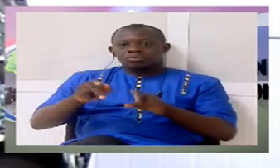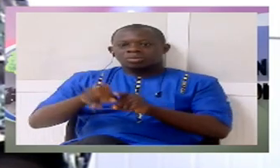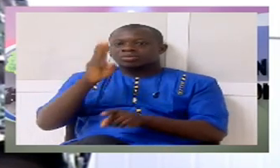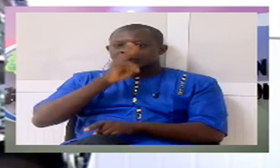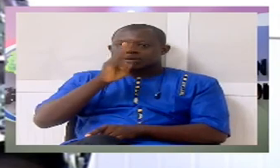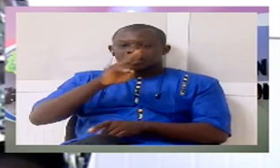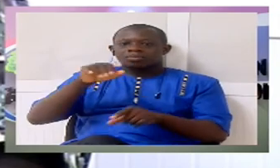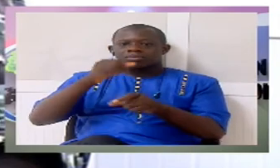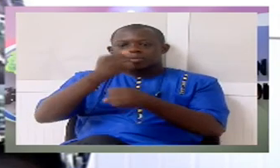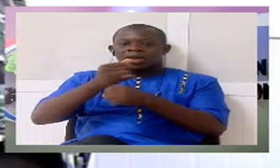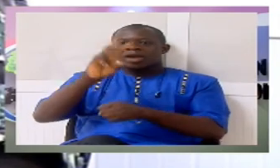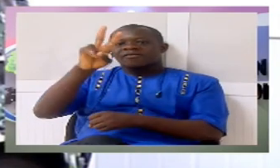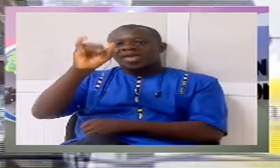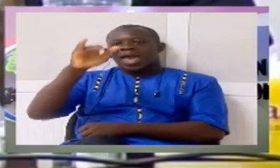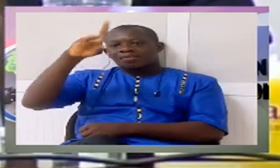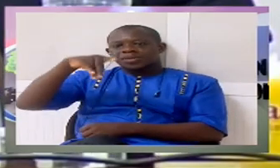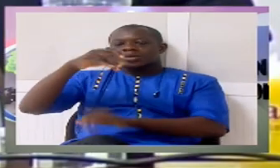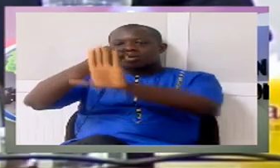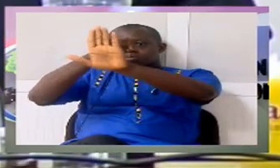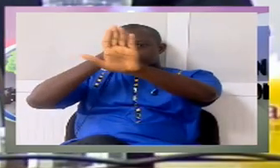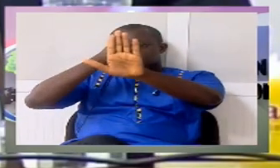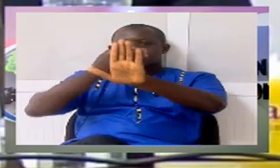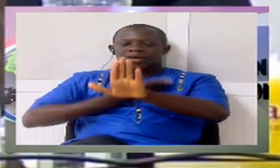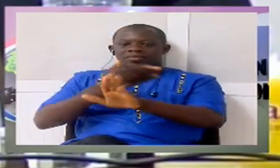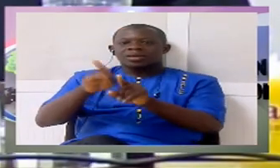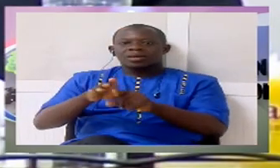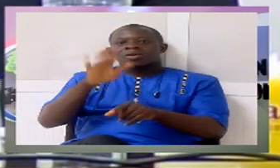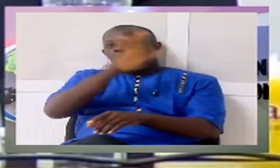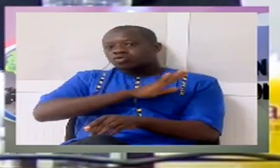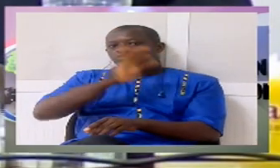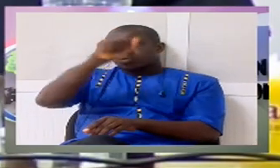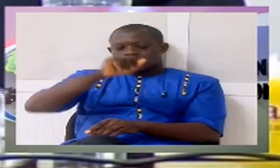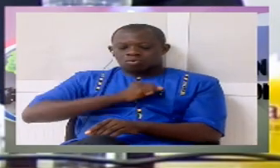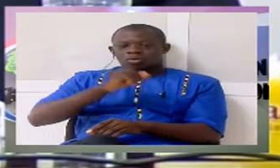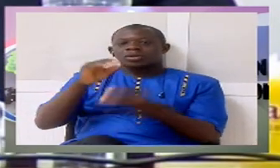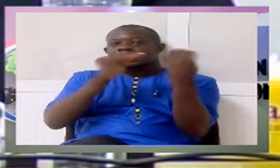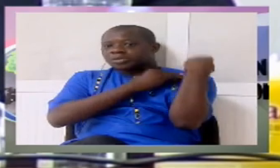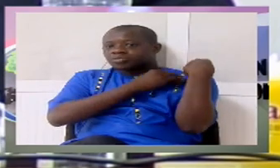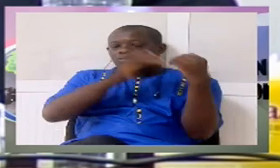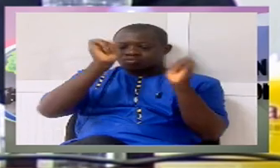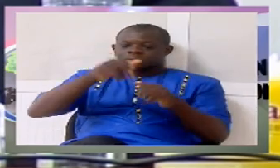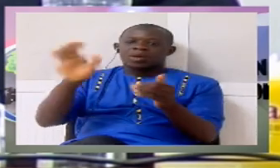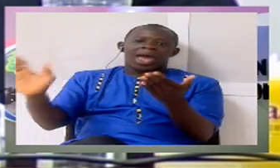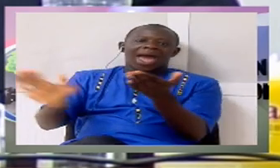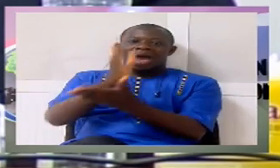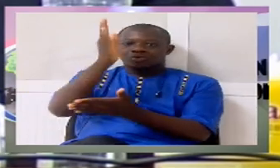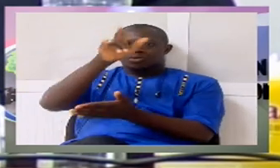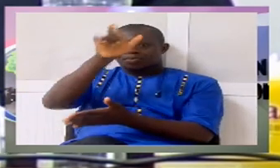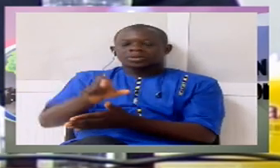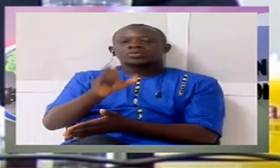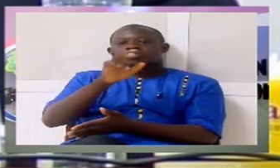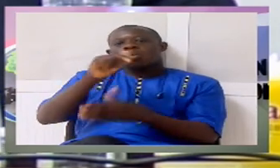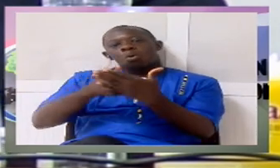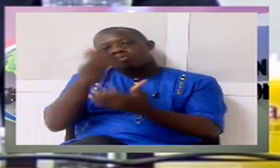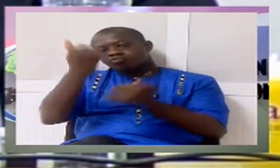try to seal the VIP. But isn't it also your responsibility to neutralize the threat, to make sure that the threat no